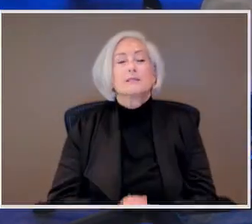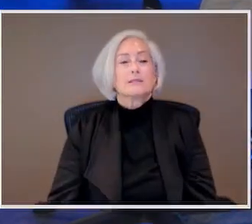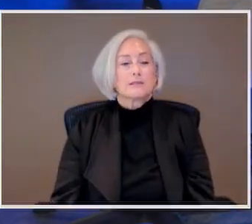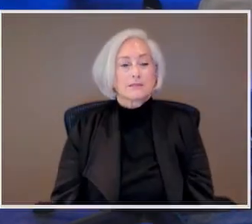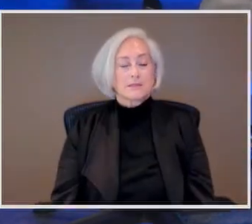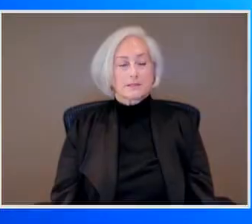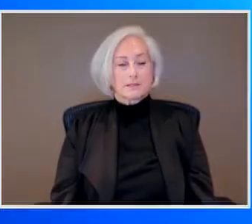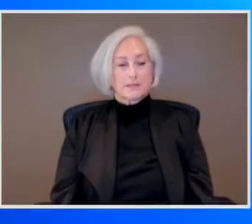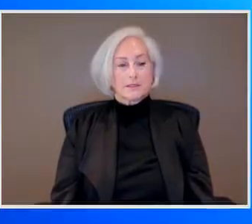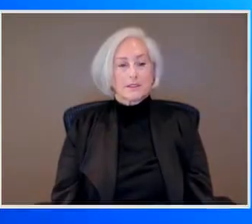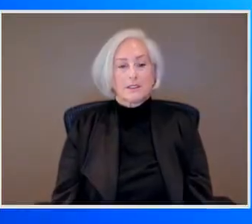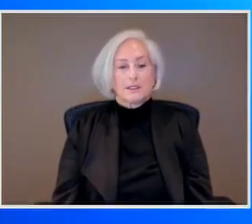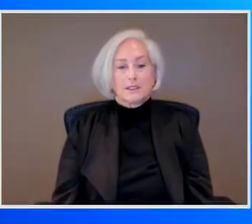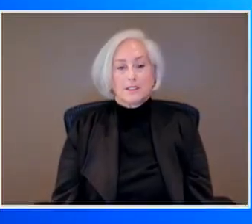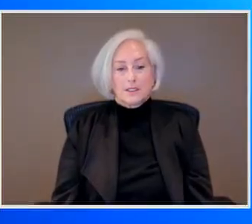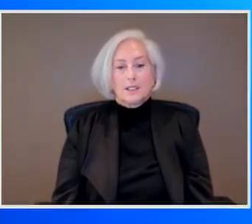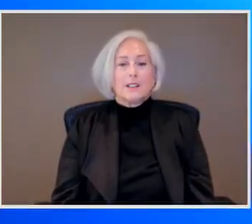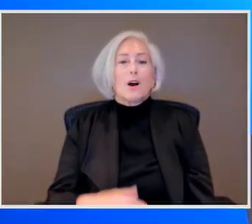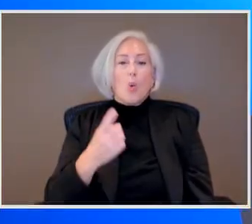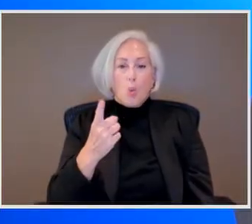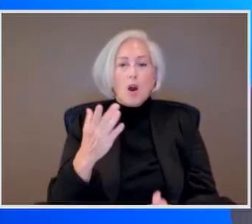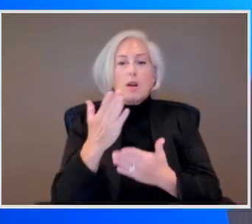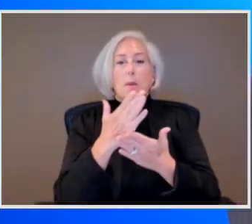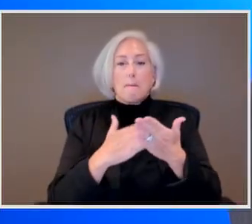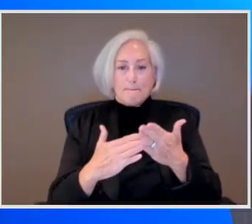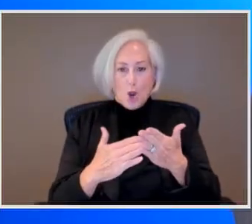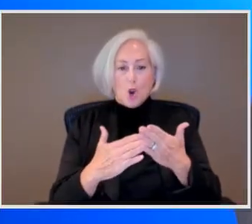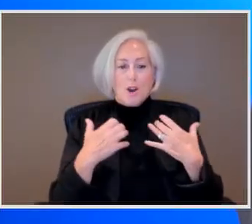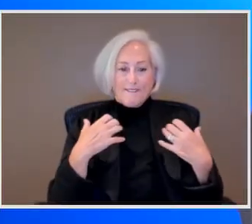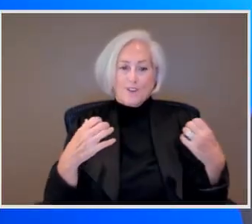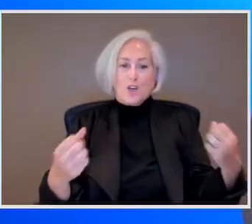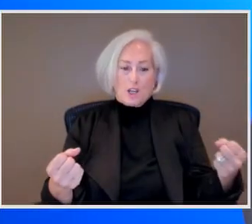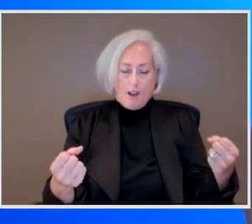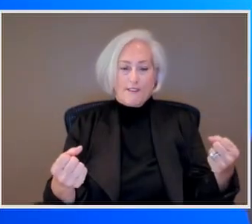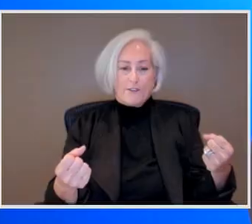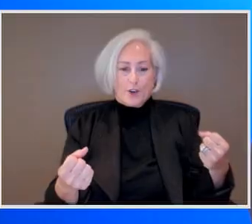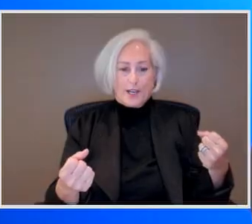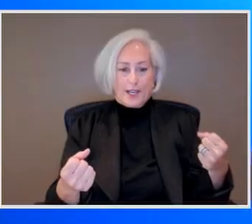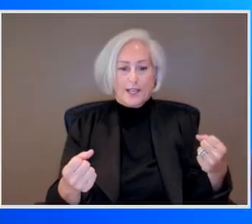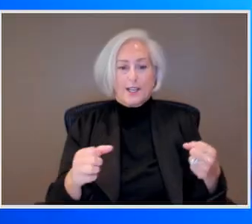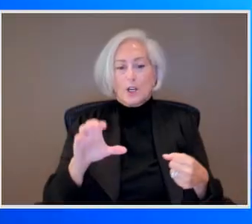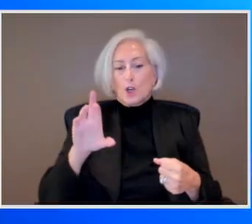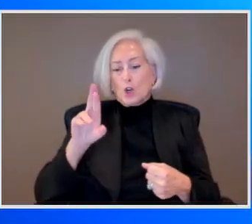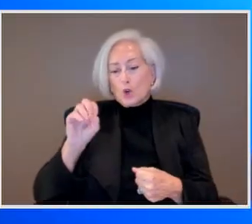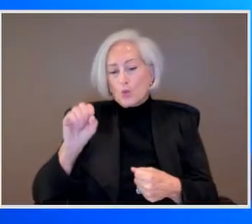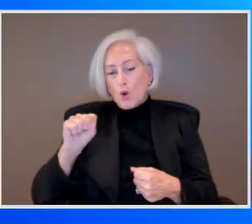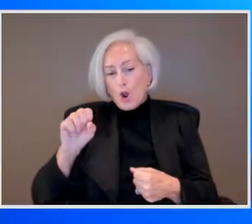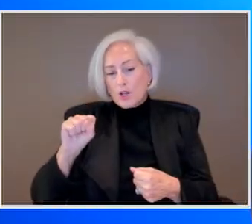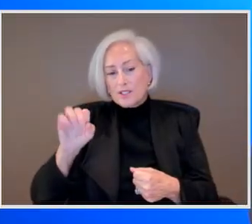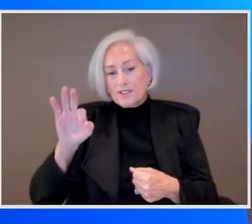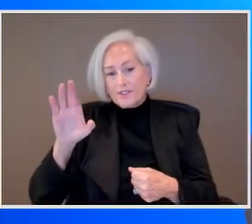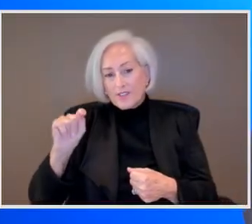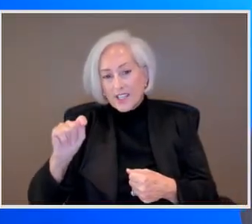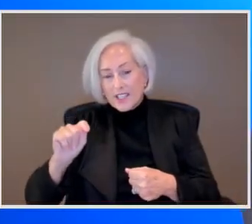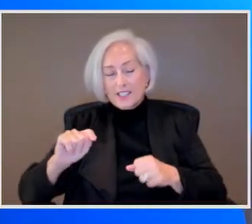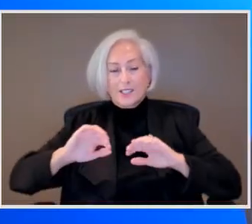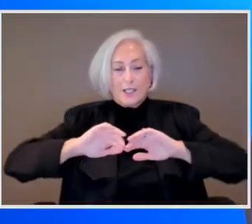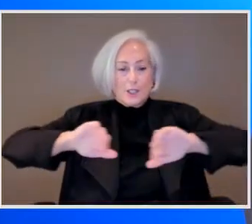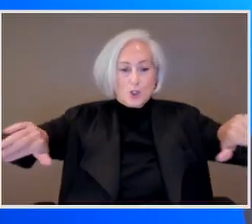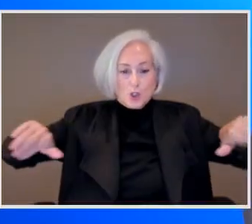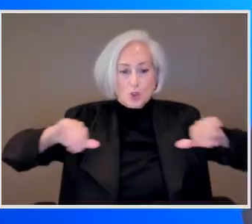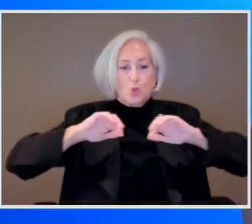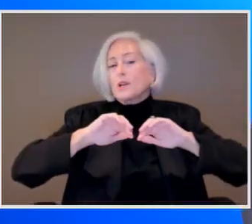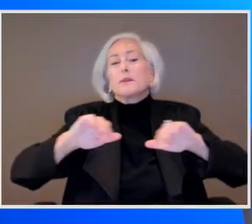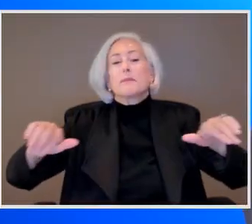It's one of the conditioning aspects that you can do. I mean, there's CrossFit, there is swimming, and with somebody like Gage,